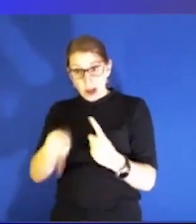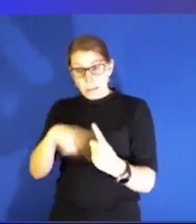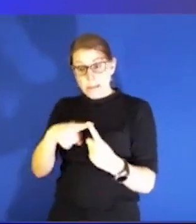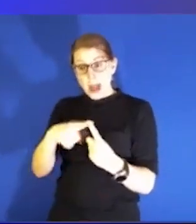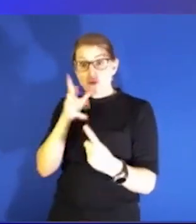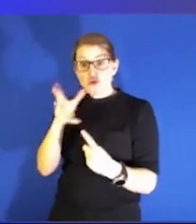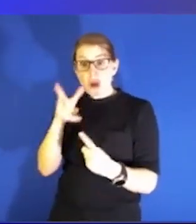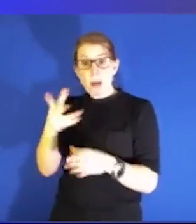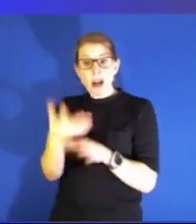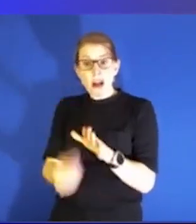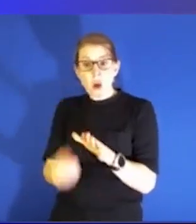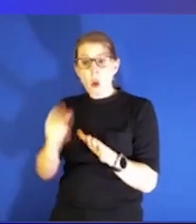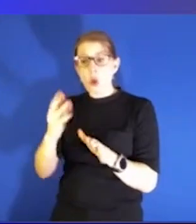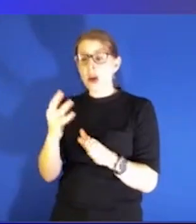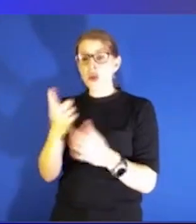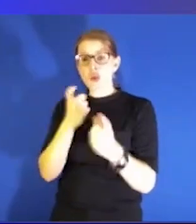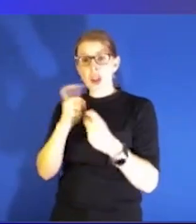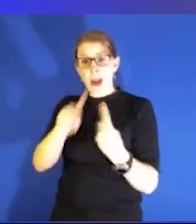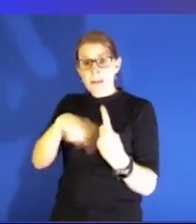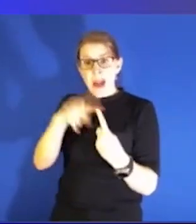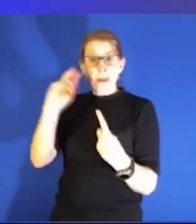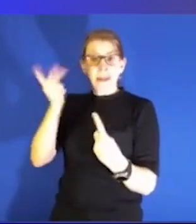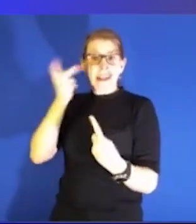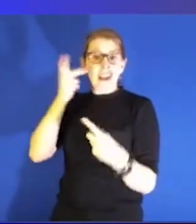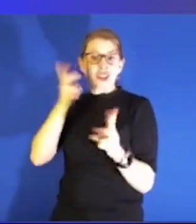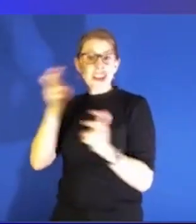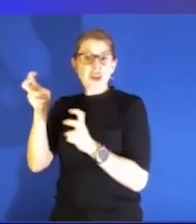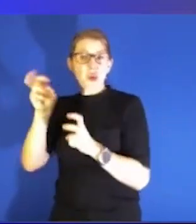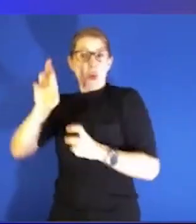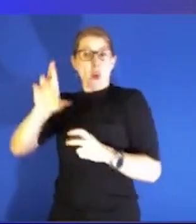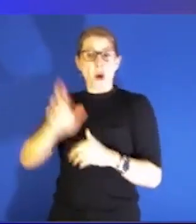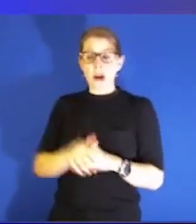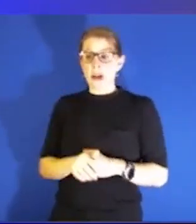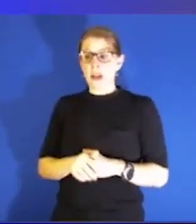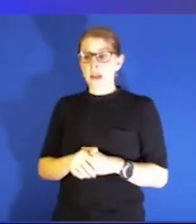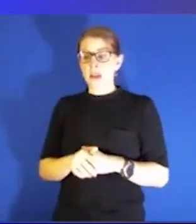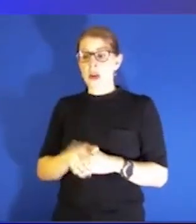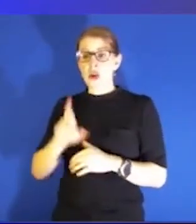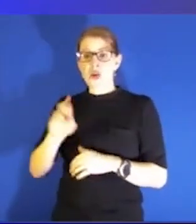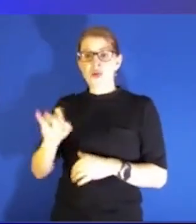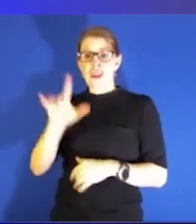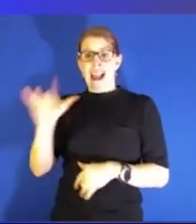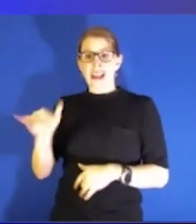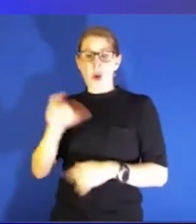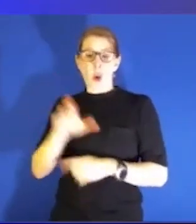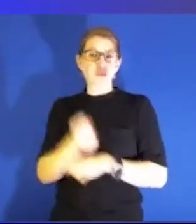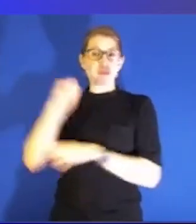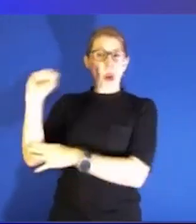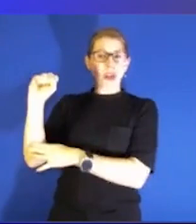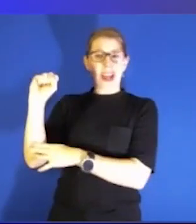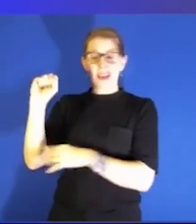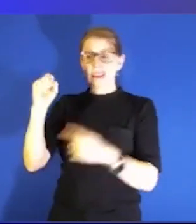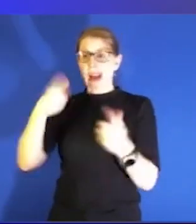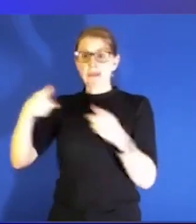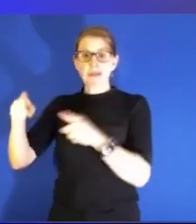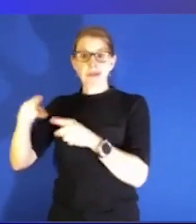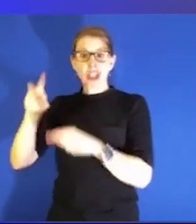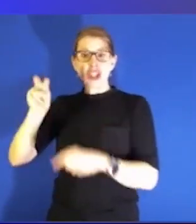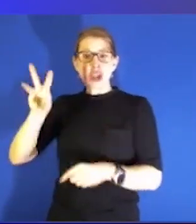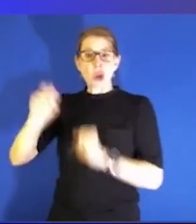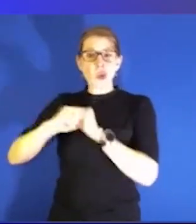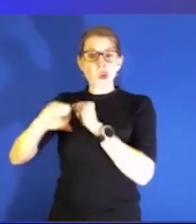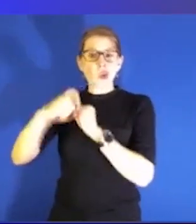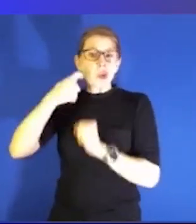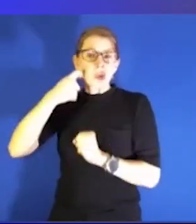dying, or do you have questions about this political issue or some sort of rally or some sort of protest or whatever it is that's going on in the news recently?